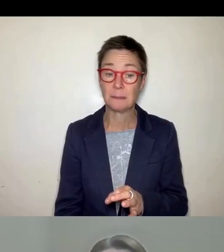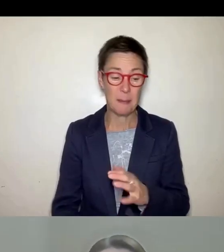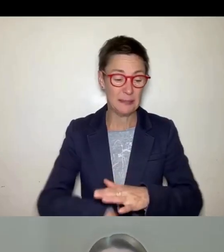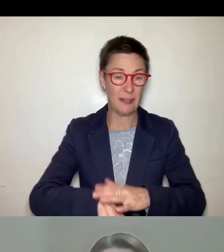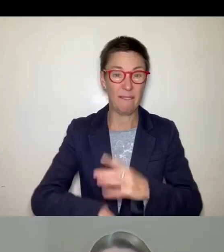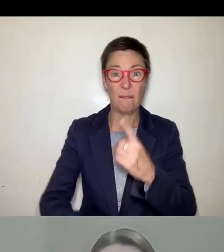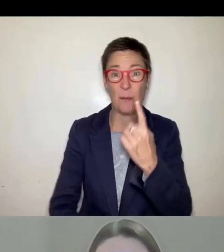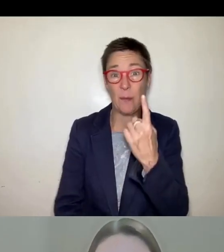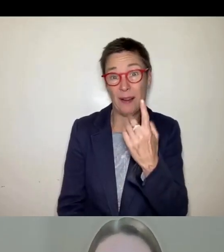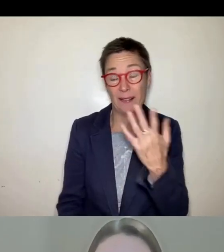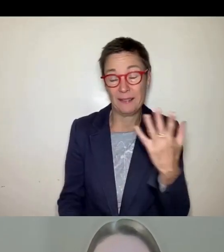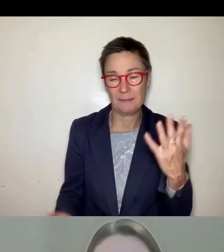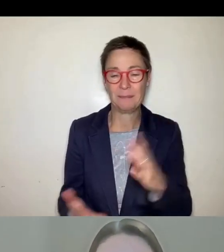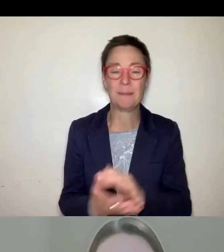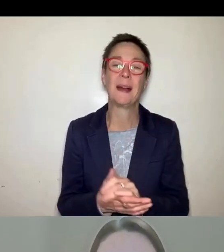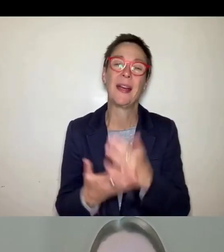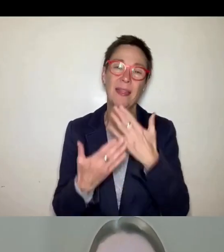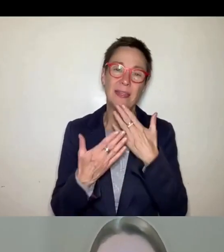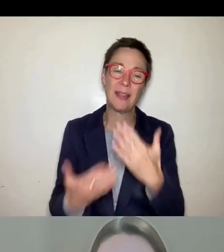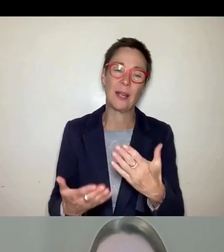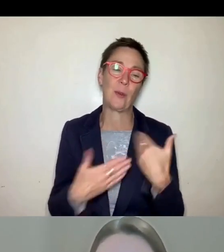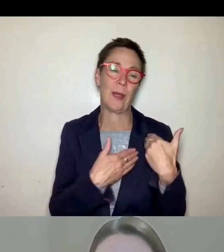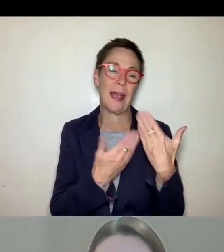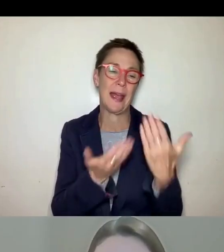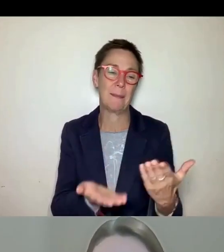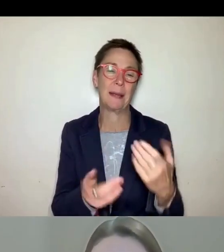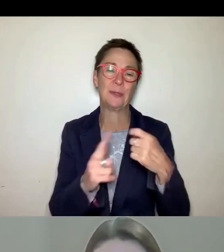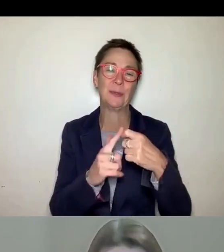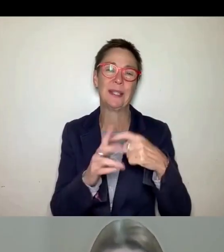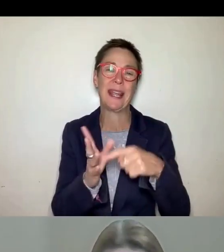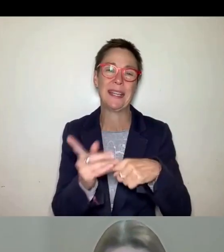one. But thank you so much. I'll hand back over to Kate.